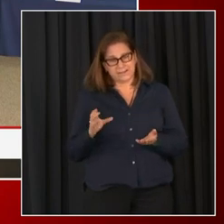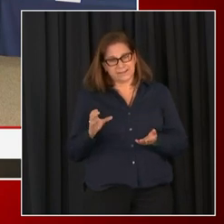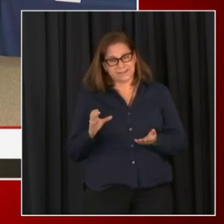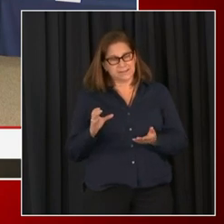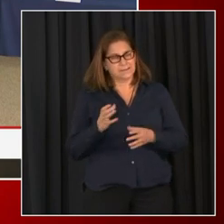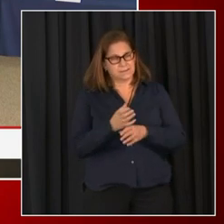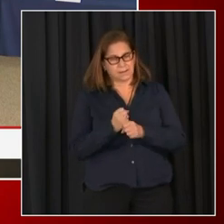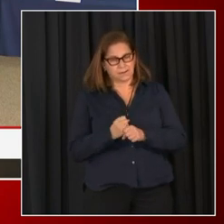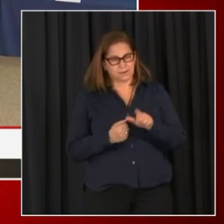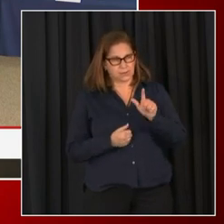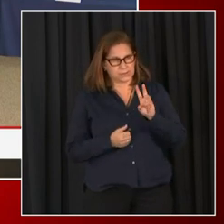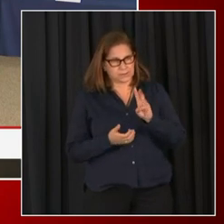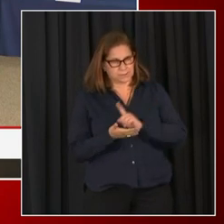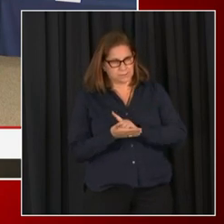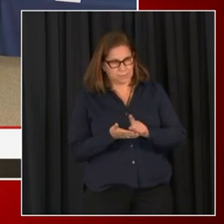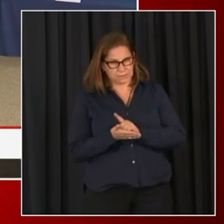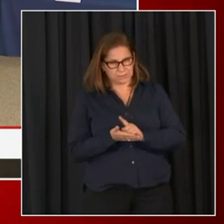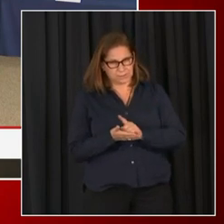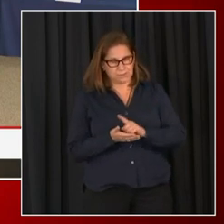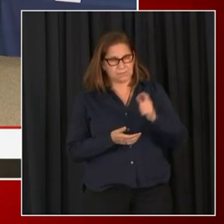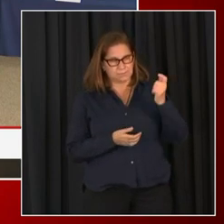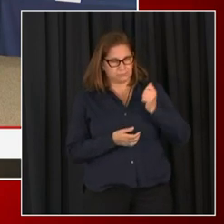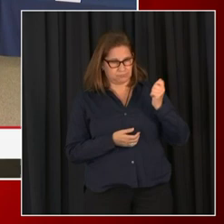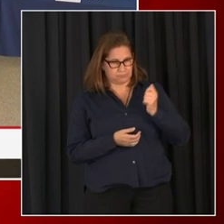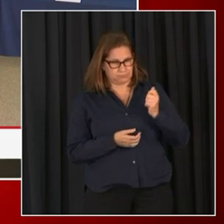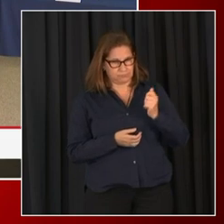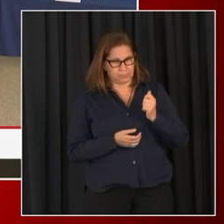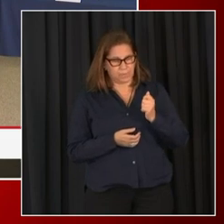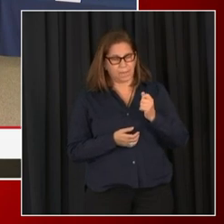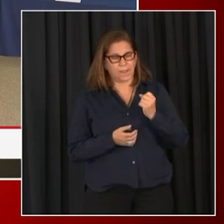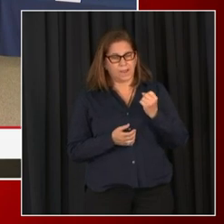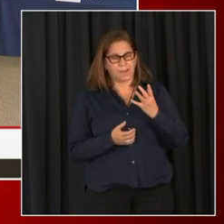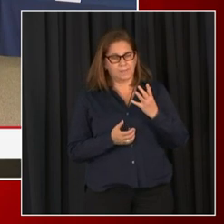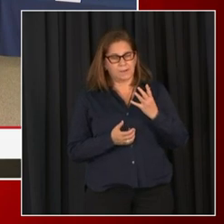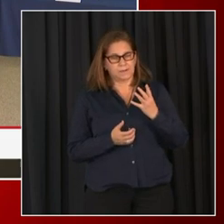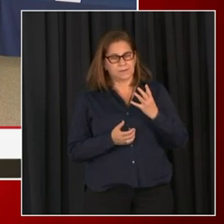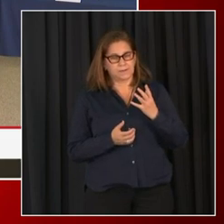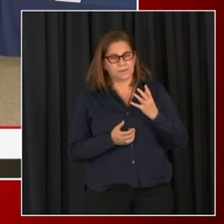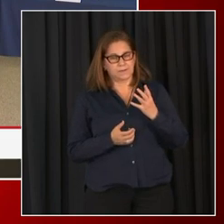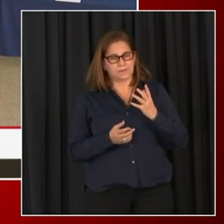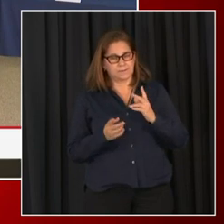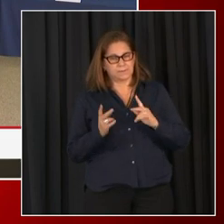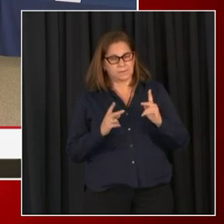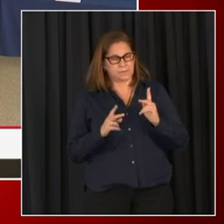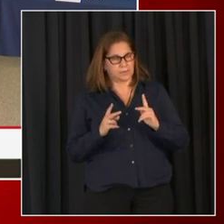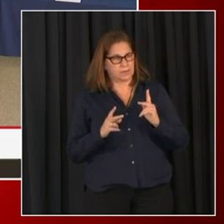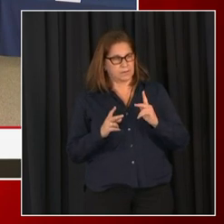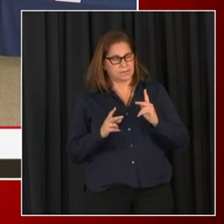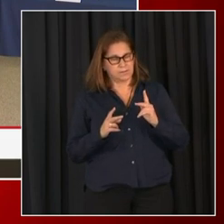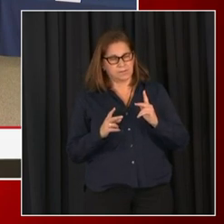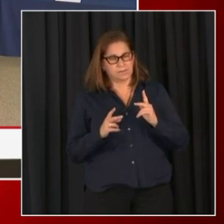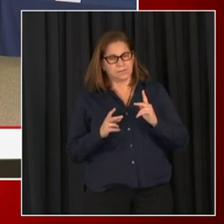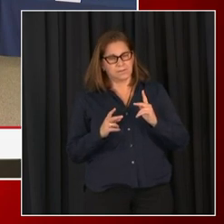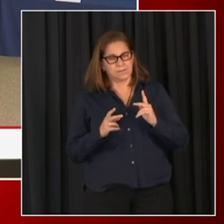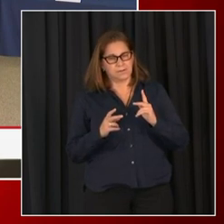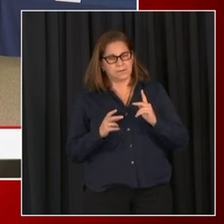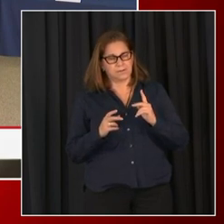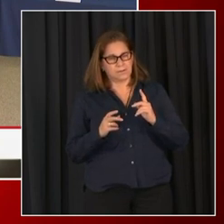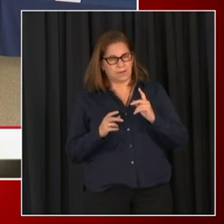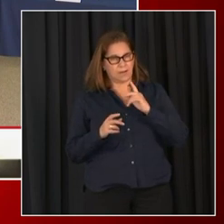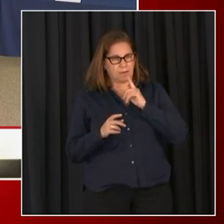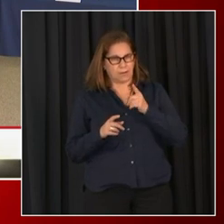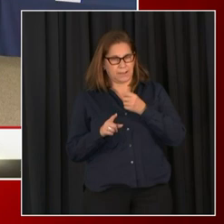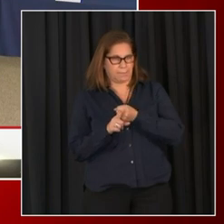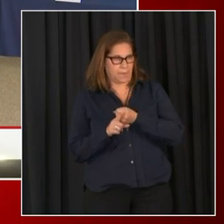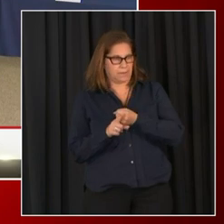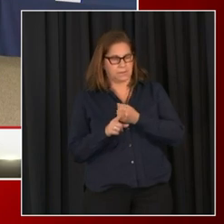weeks of unemployment have expired, and why the DC doesn't, like other jurisdictions around the country simply automatically extend to